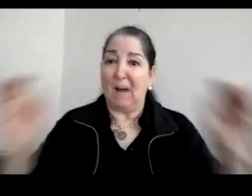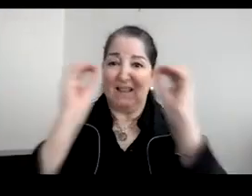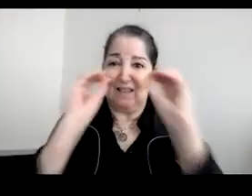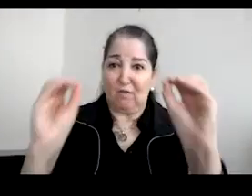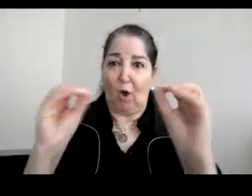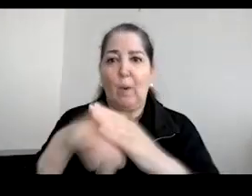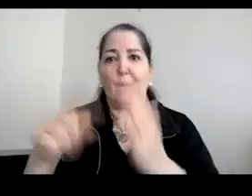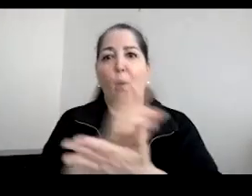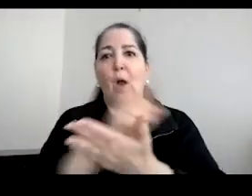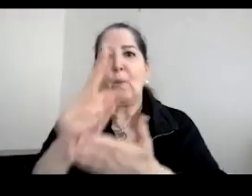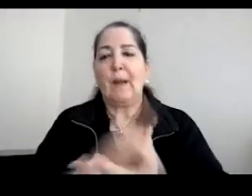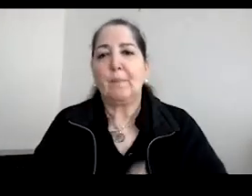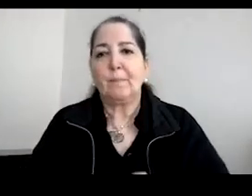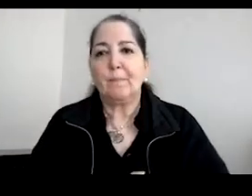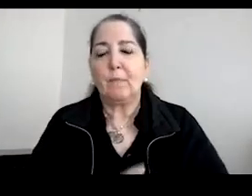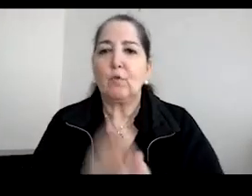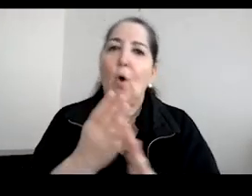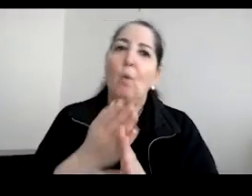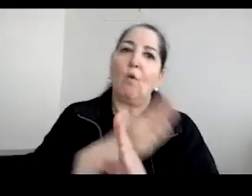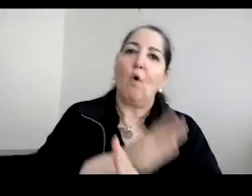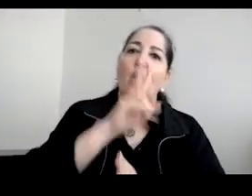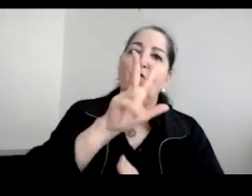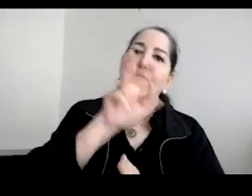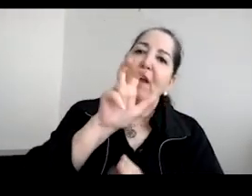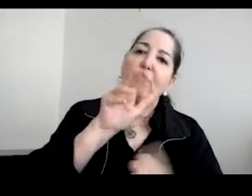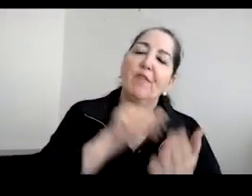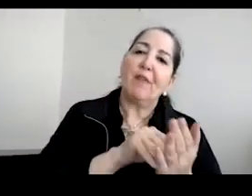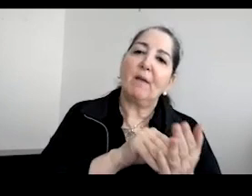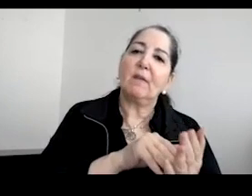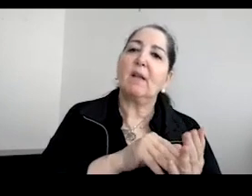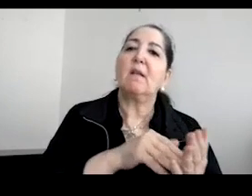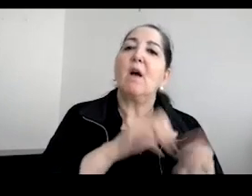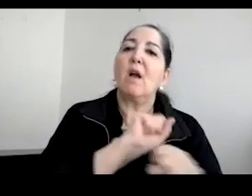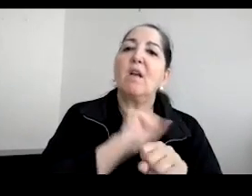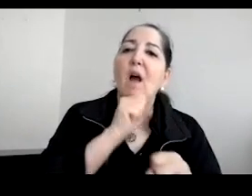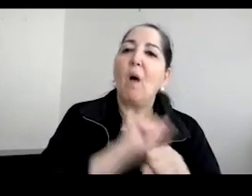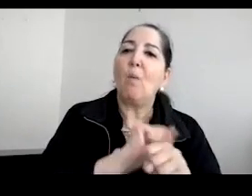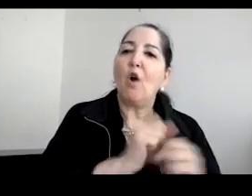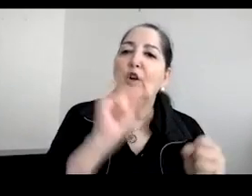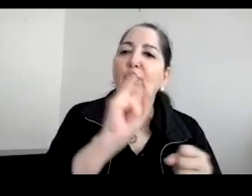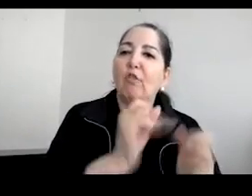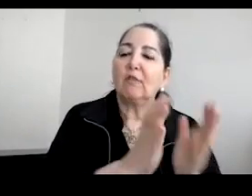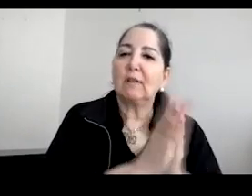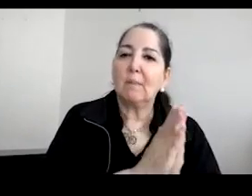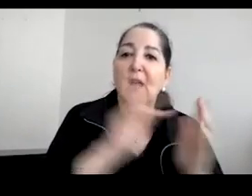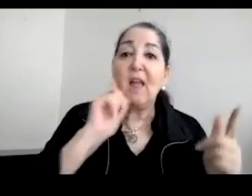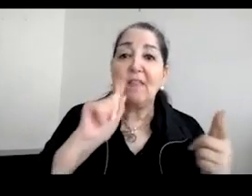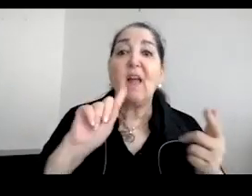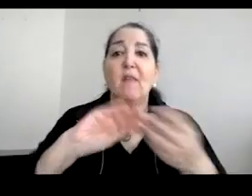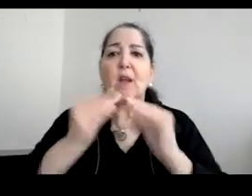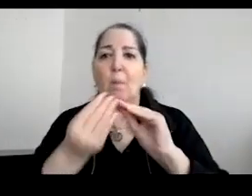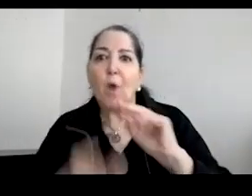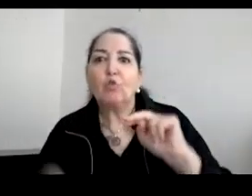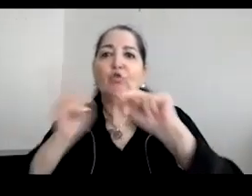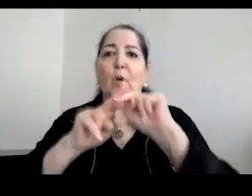unemployment insurance claims that were about 300,000 to a number that was 10 times that much at almost 3.3 million. And